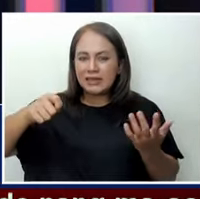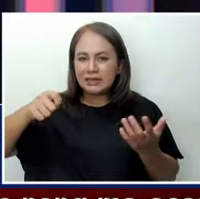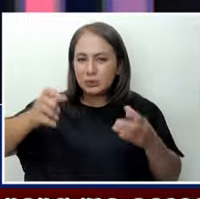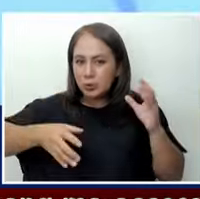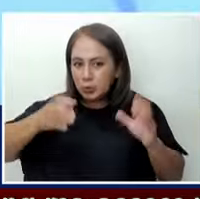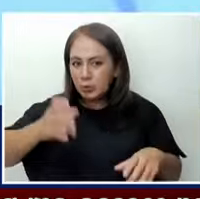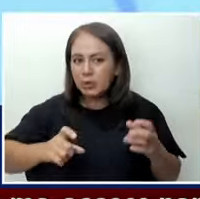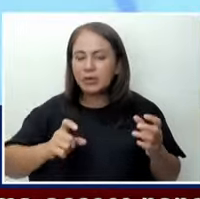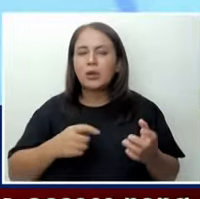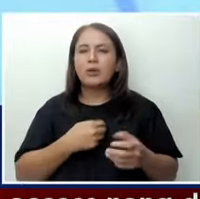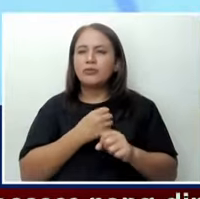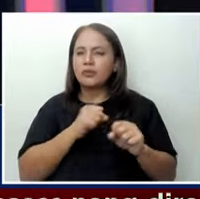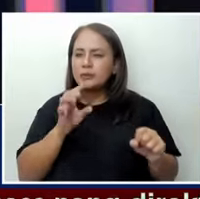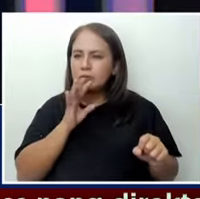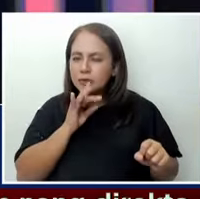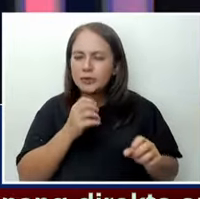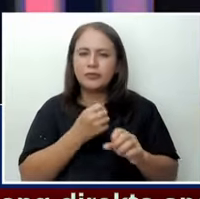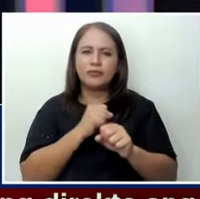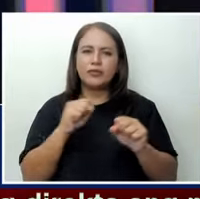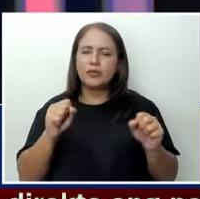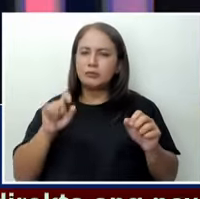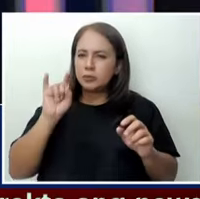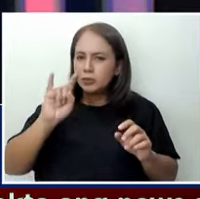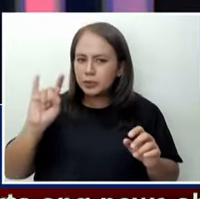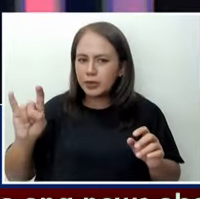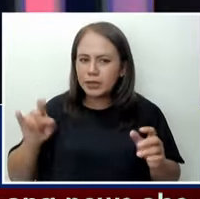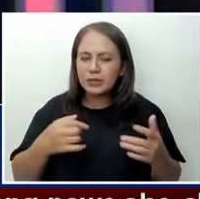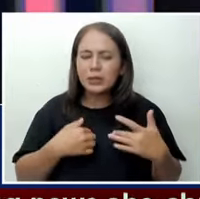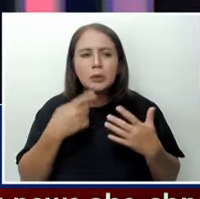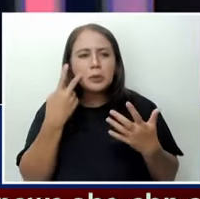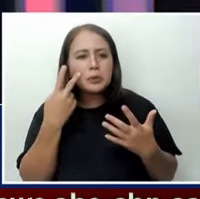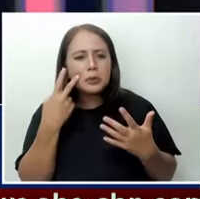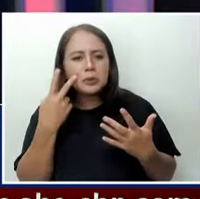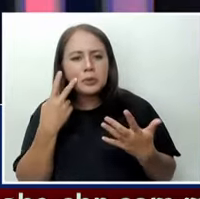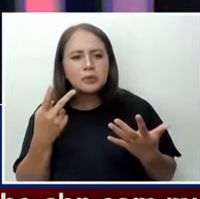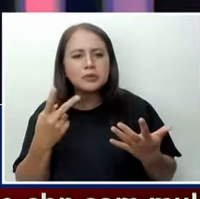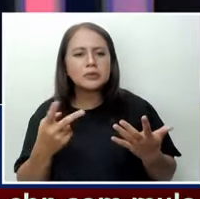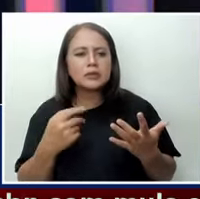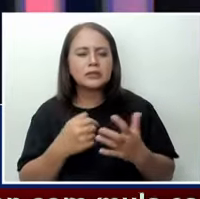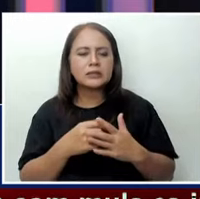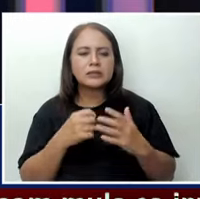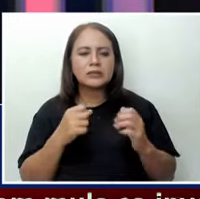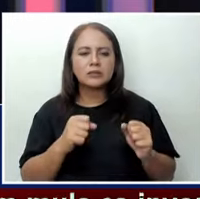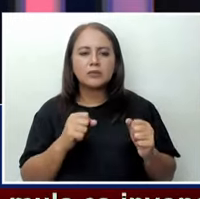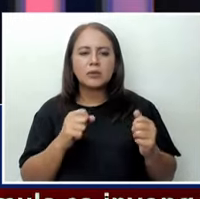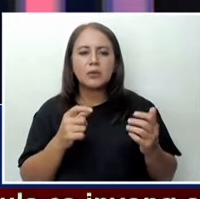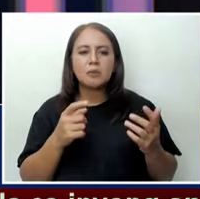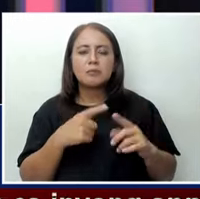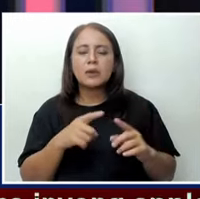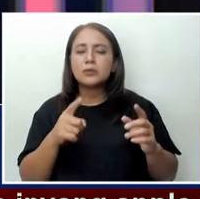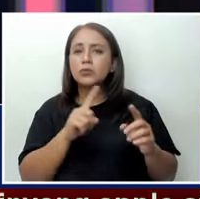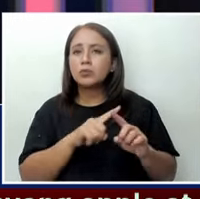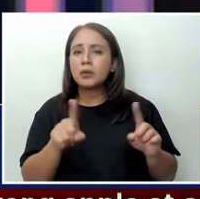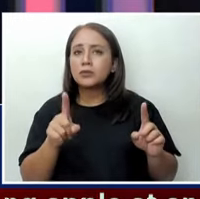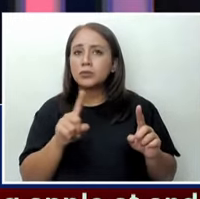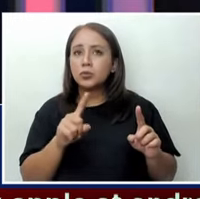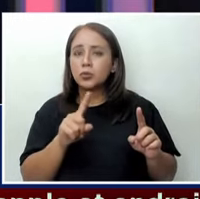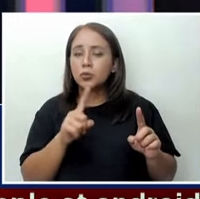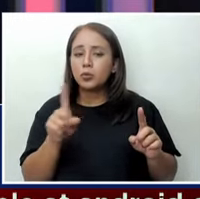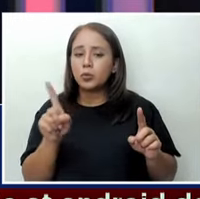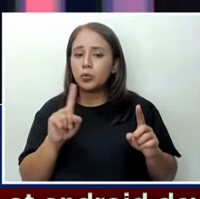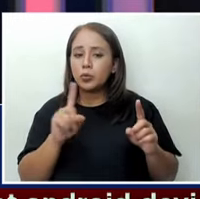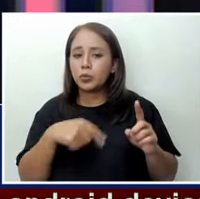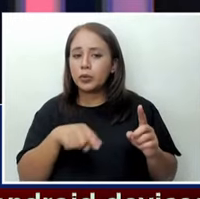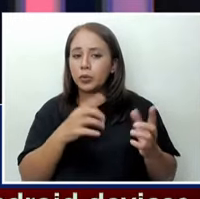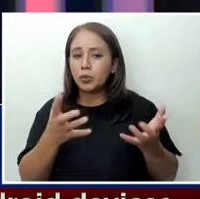of the press. We're tracking that, and we are pleased to see the acquittal of the one case. But what we want for